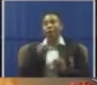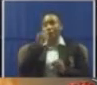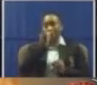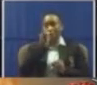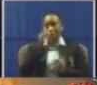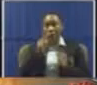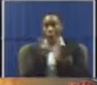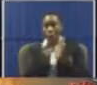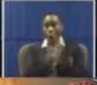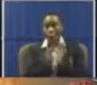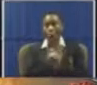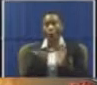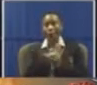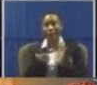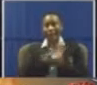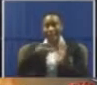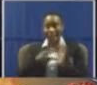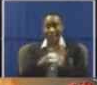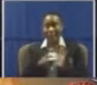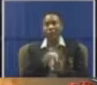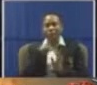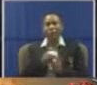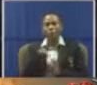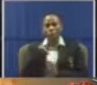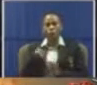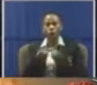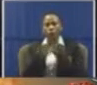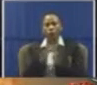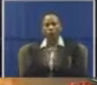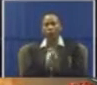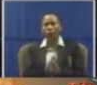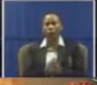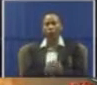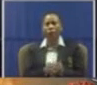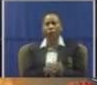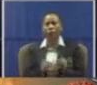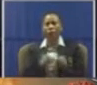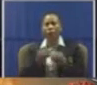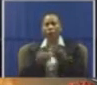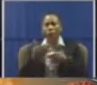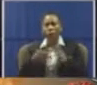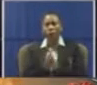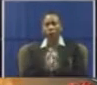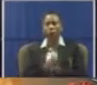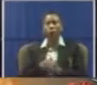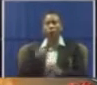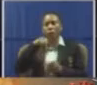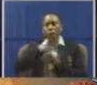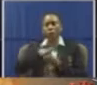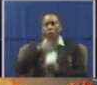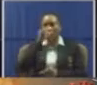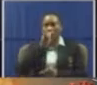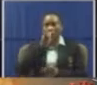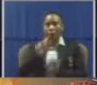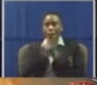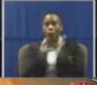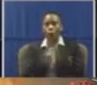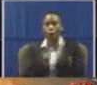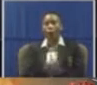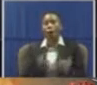full implementation of certain transitional arrangements contained in the Criminal Law Act of 2013